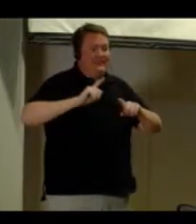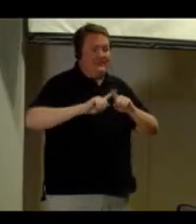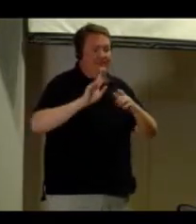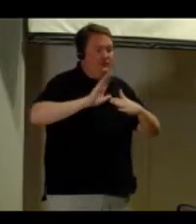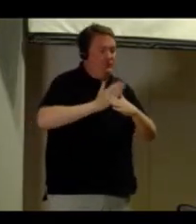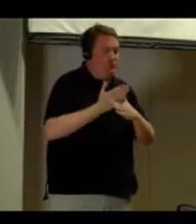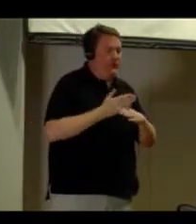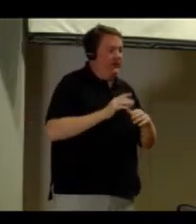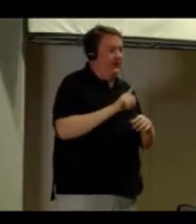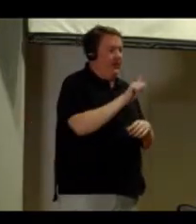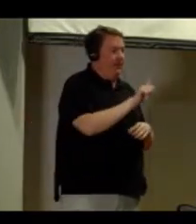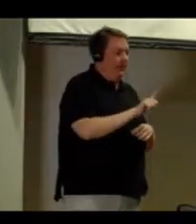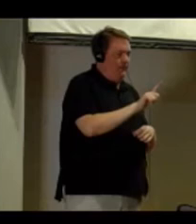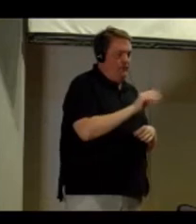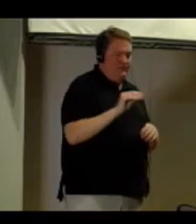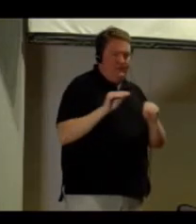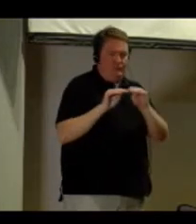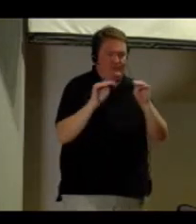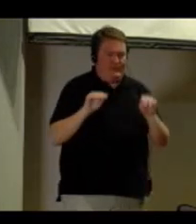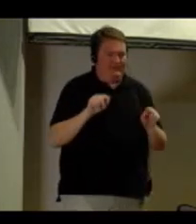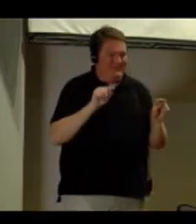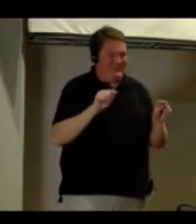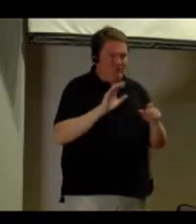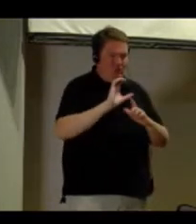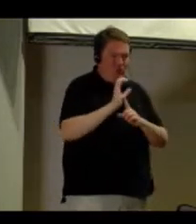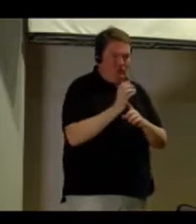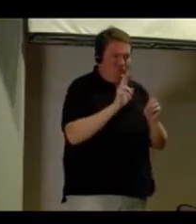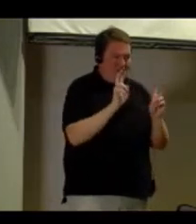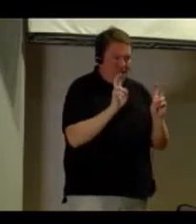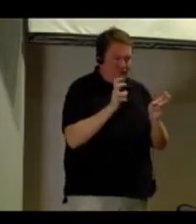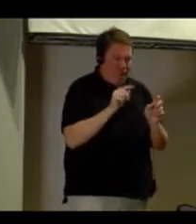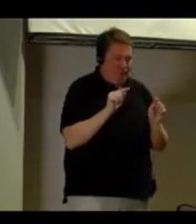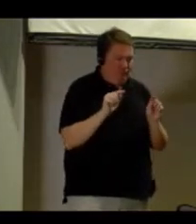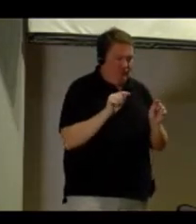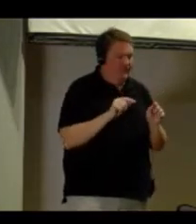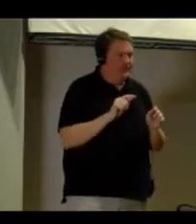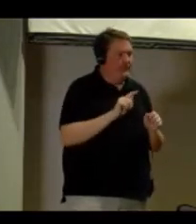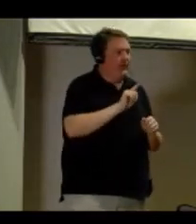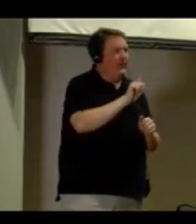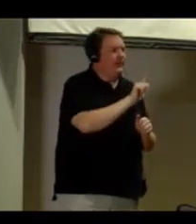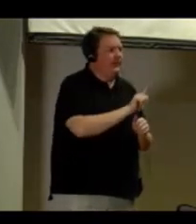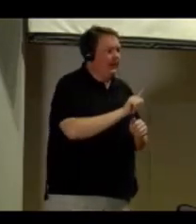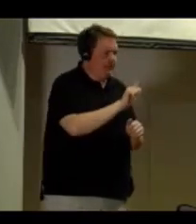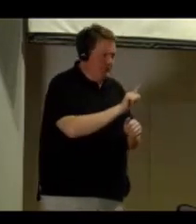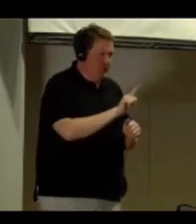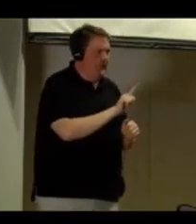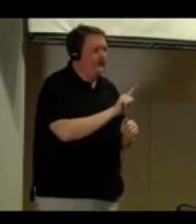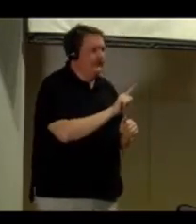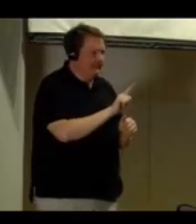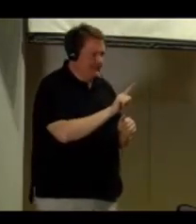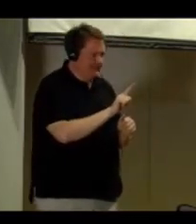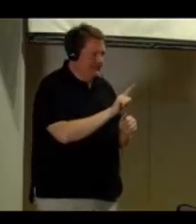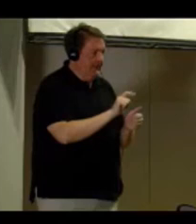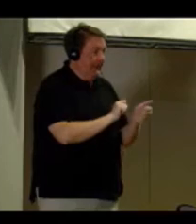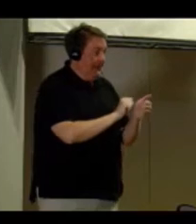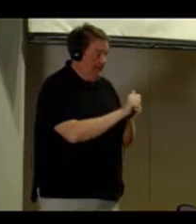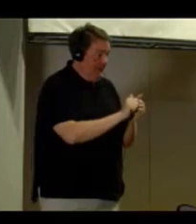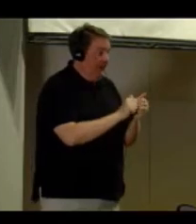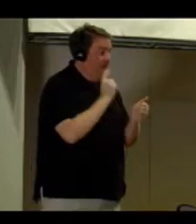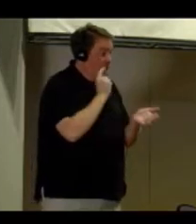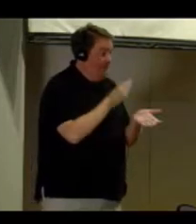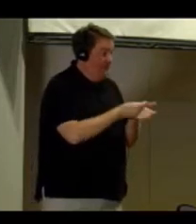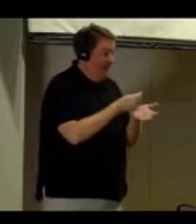and museums in that it seems to me like the libraries, while they compete for funding within